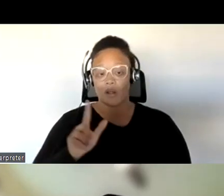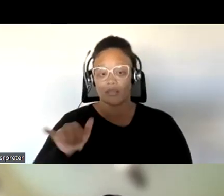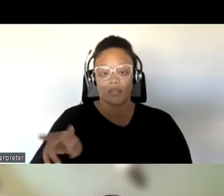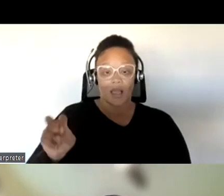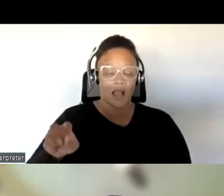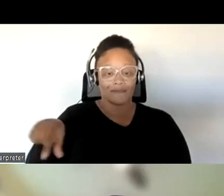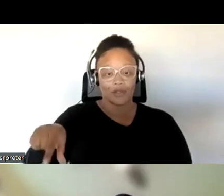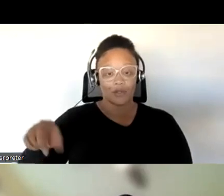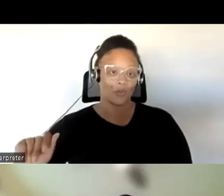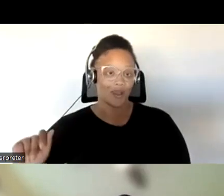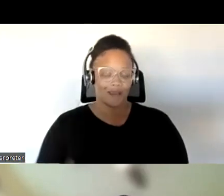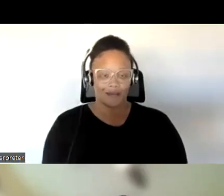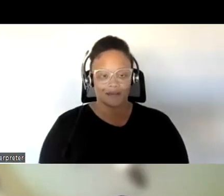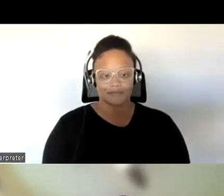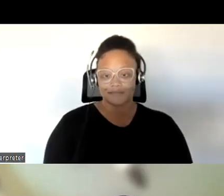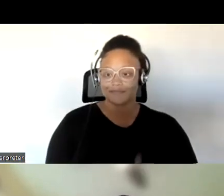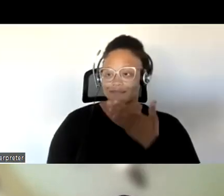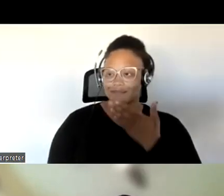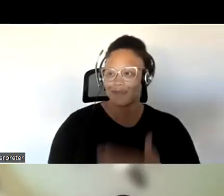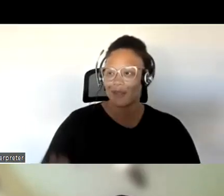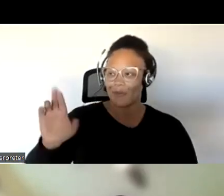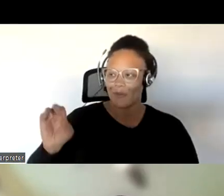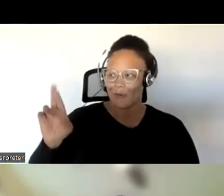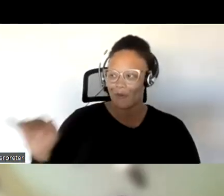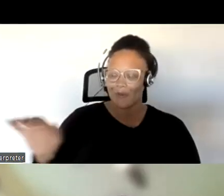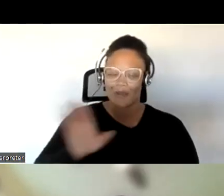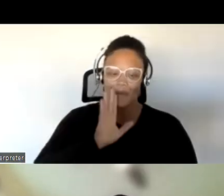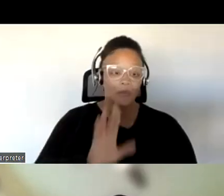Thank you, Corey. We're going to do our live